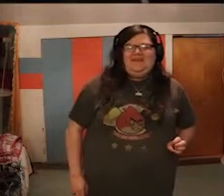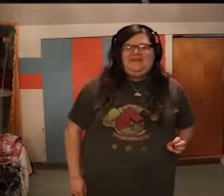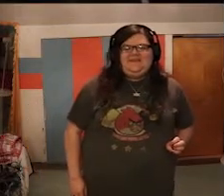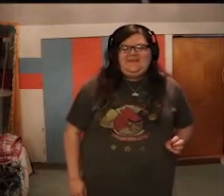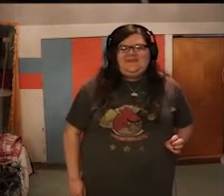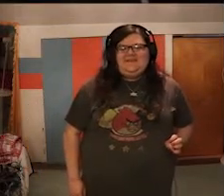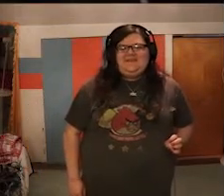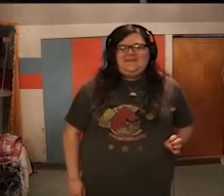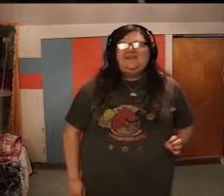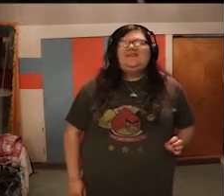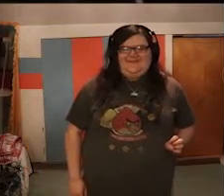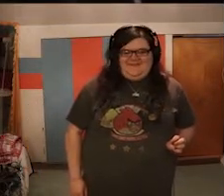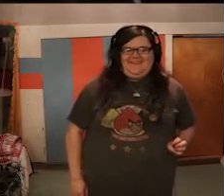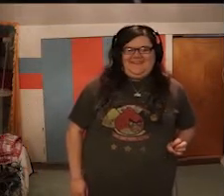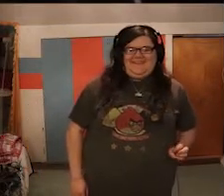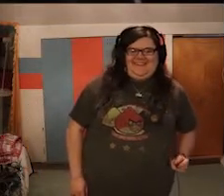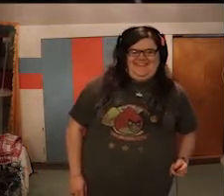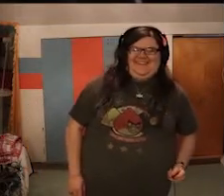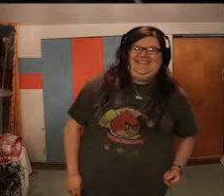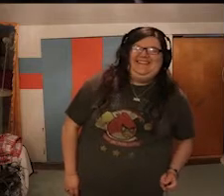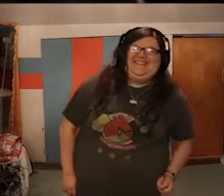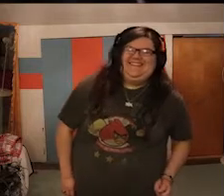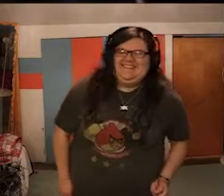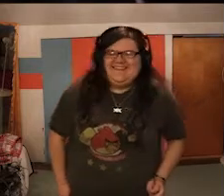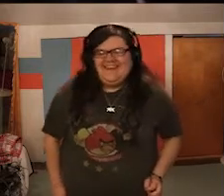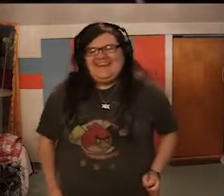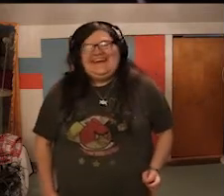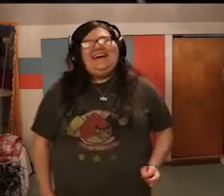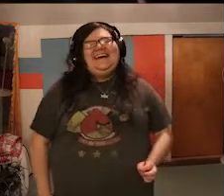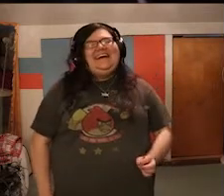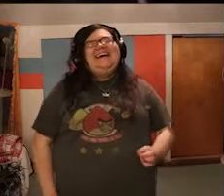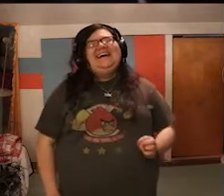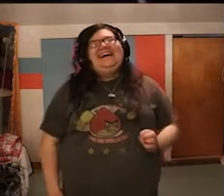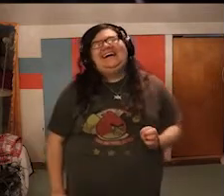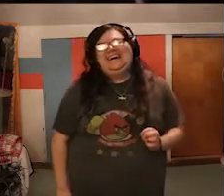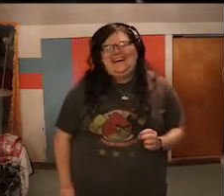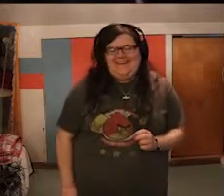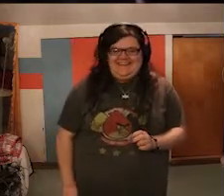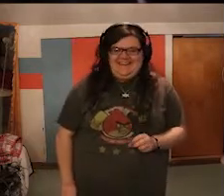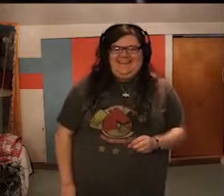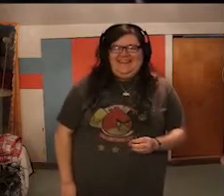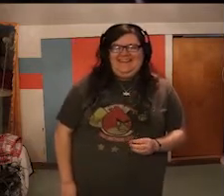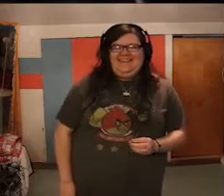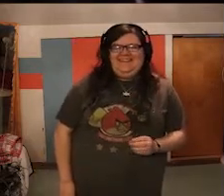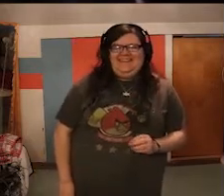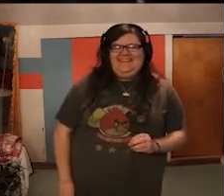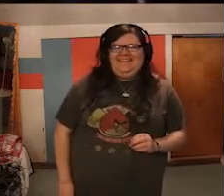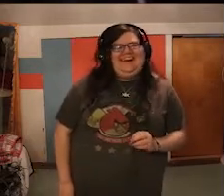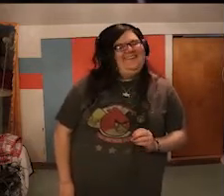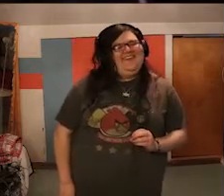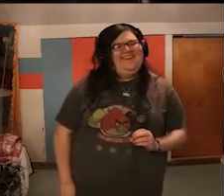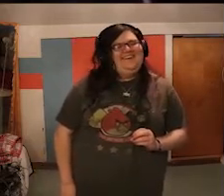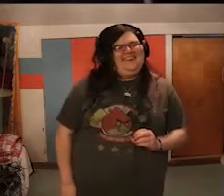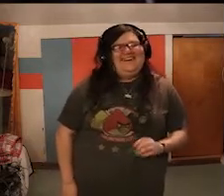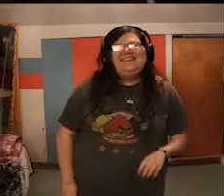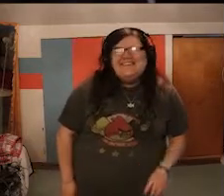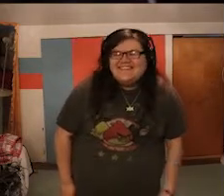it. Yeah, that's her chorus, yeah. She can make up the verse. And then have me and you on the verse. Yeah, we do a verse. Yeah, like, yeah, that song. Yeah. Gee, okay.